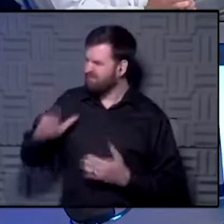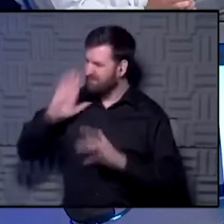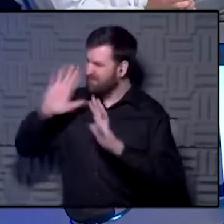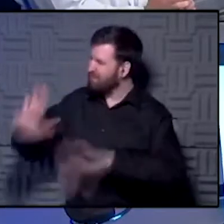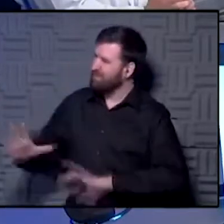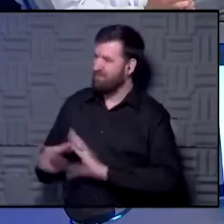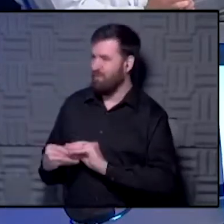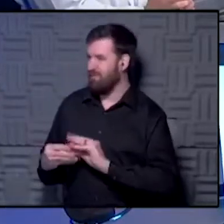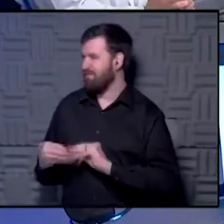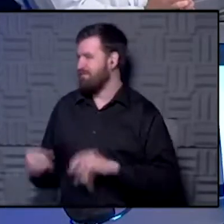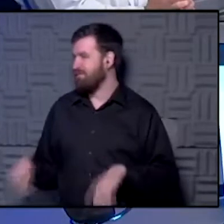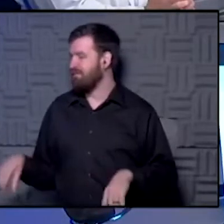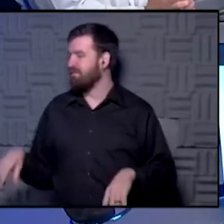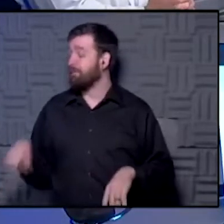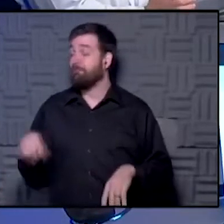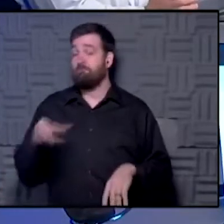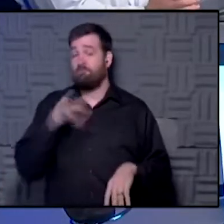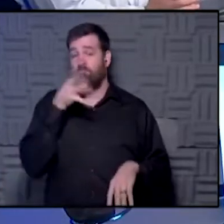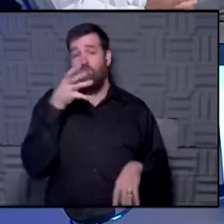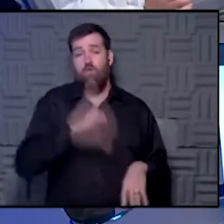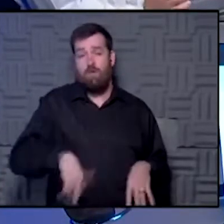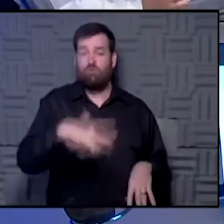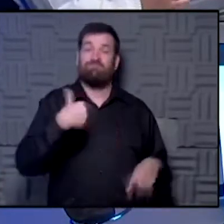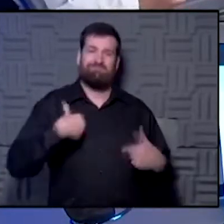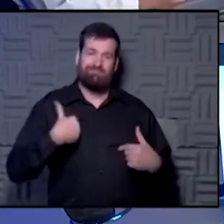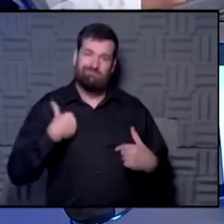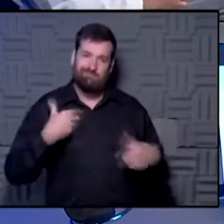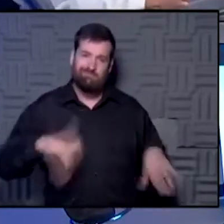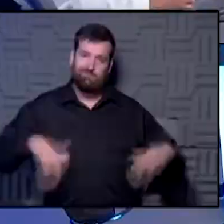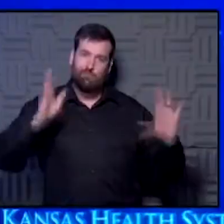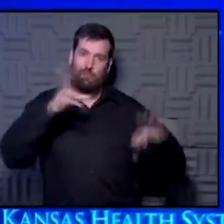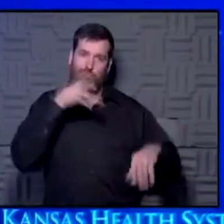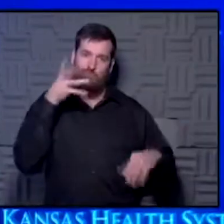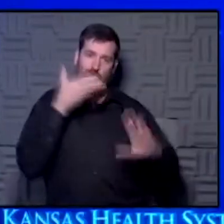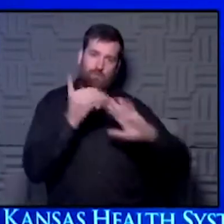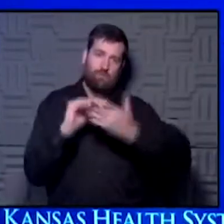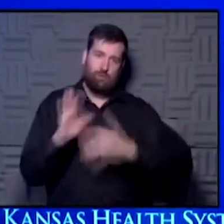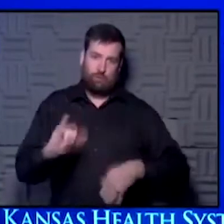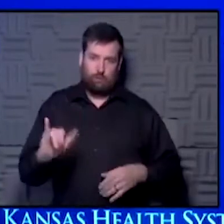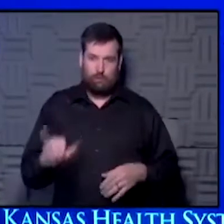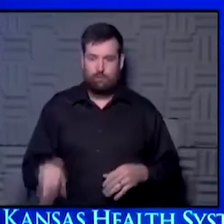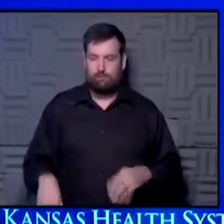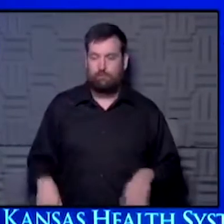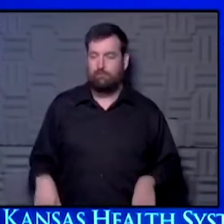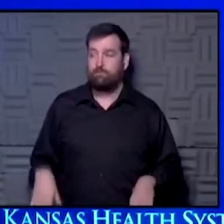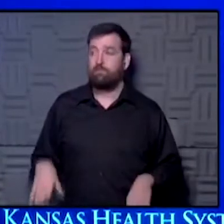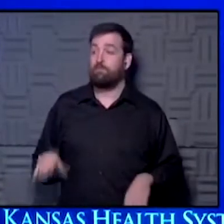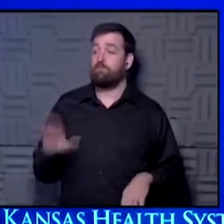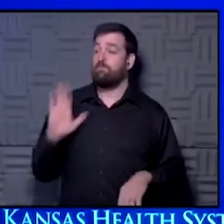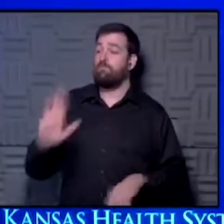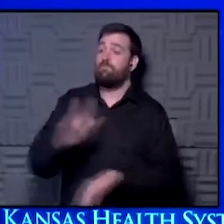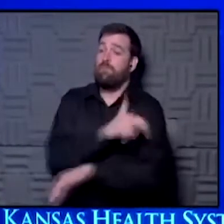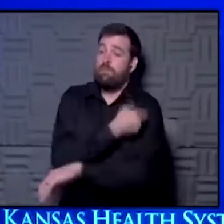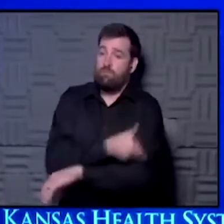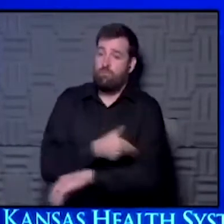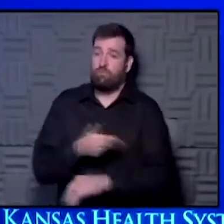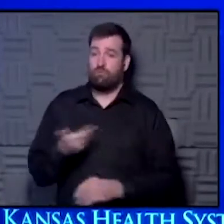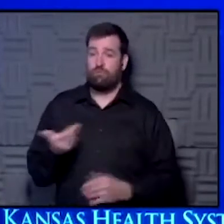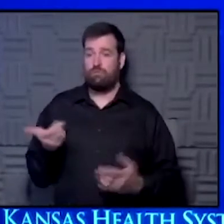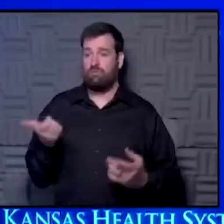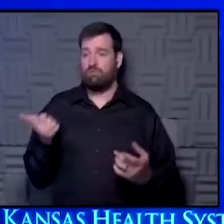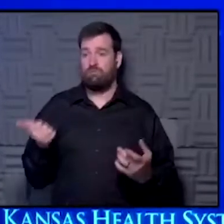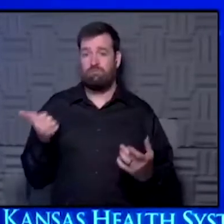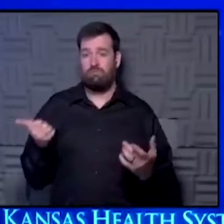know that in these rural areas, because I grew up in a rural community too, right? And your hospitals